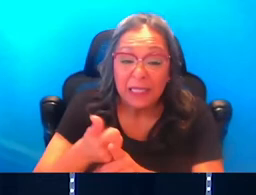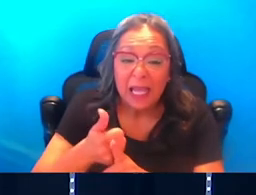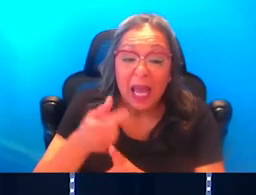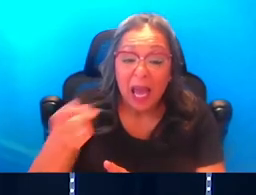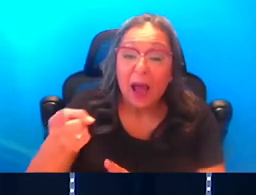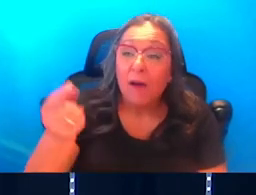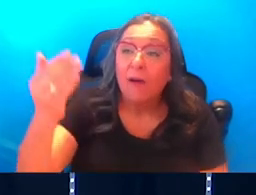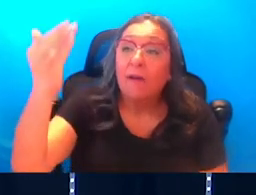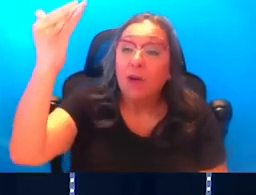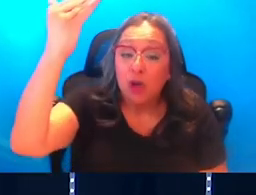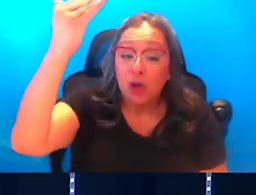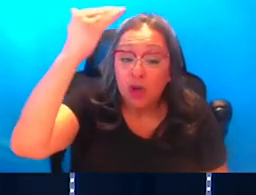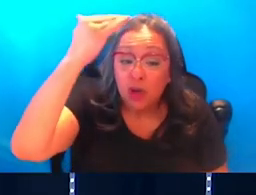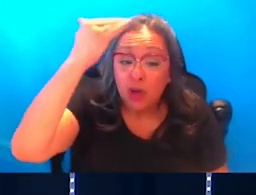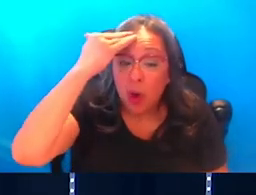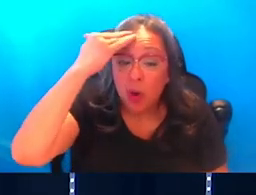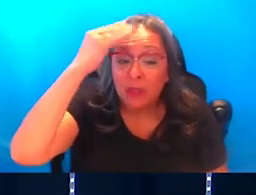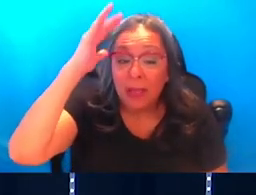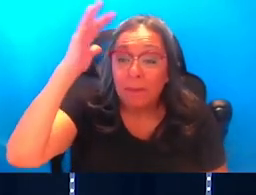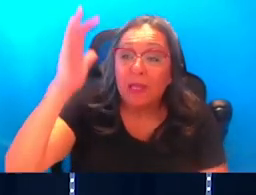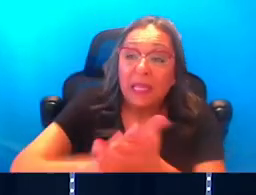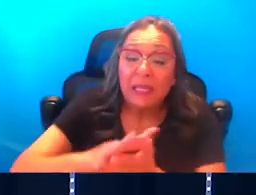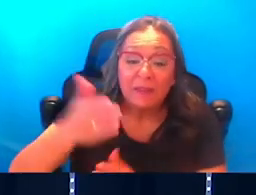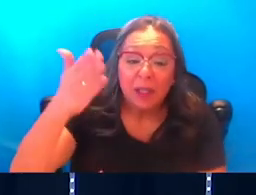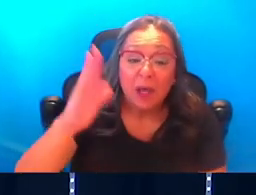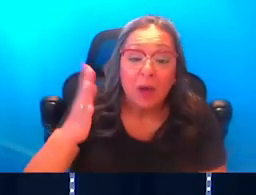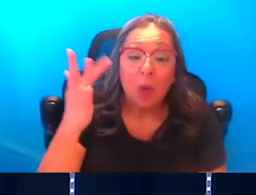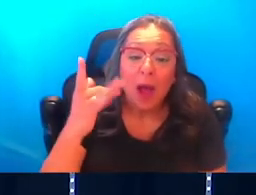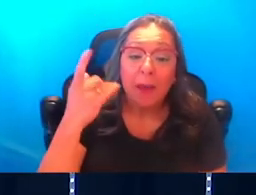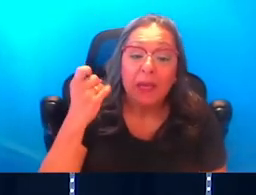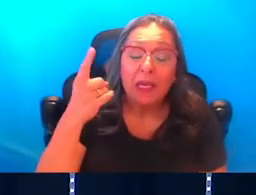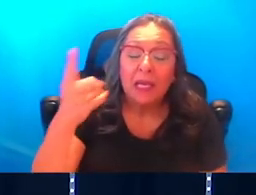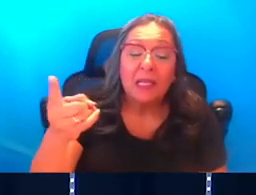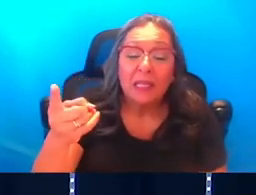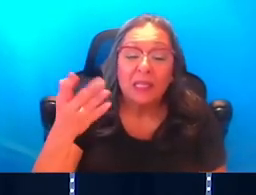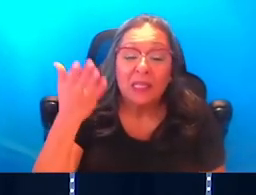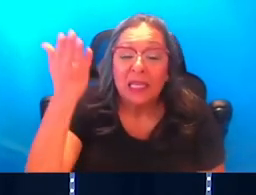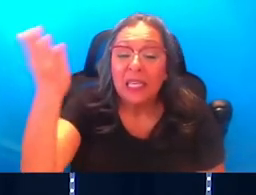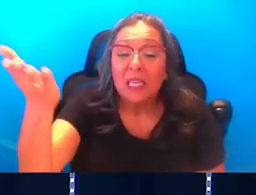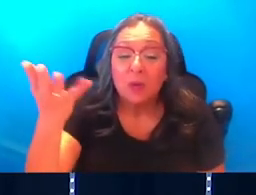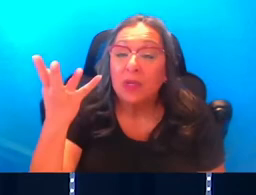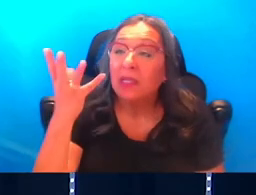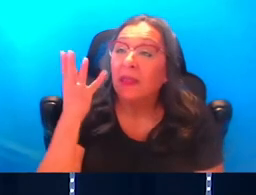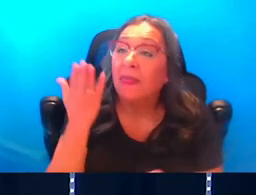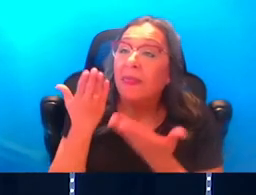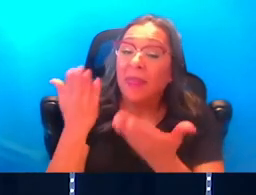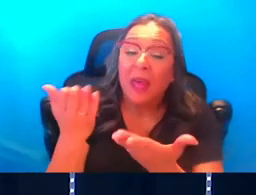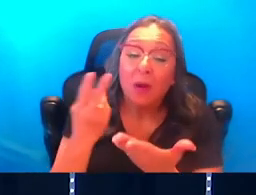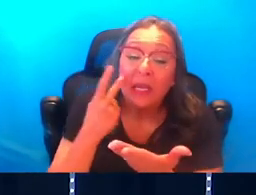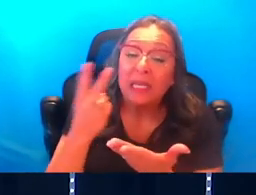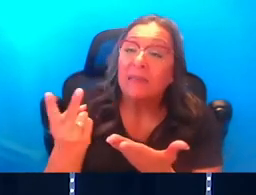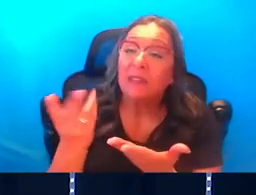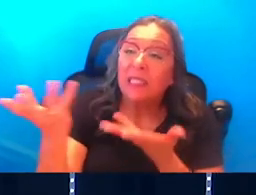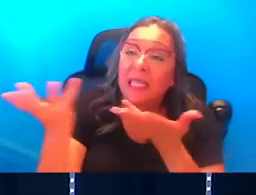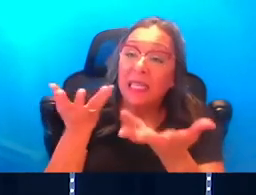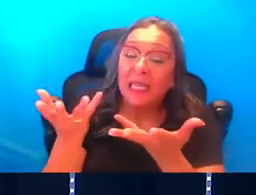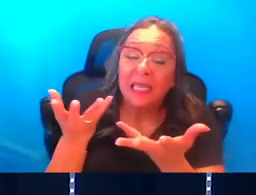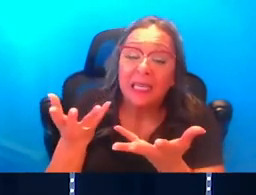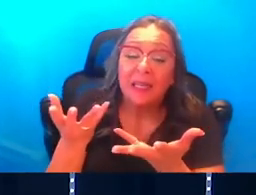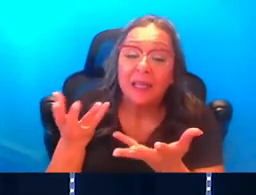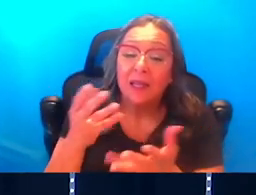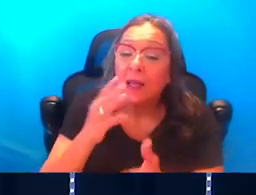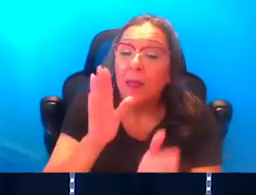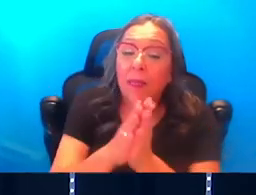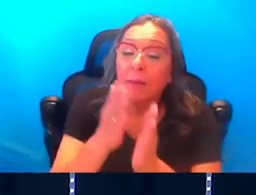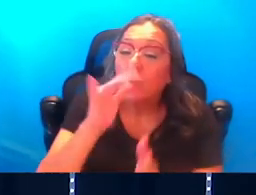Satan is not an atheist. Why? Because he's been in the very throne room of God. He's seen him. He's talked to him. Book of Job shows